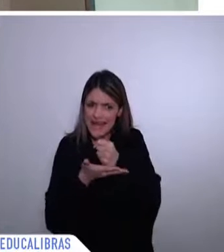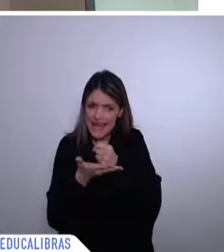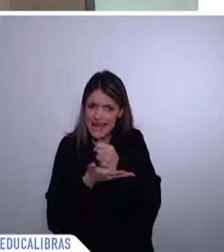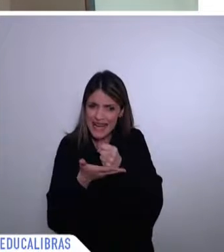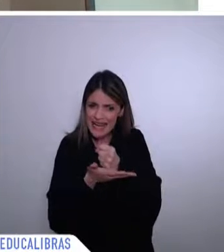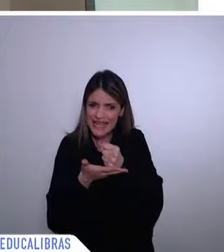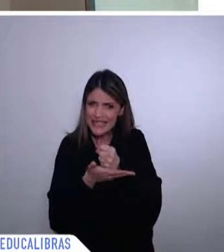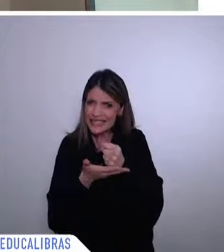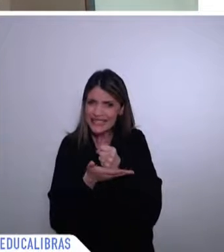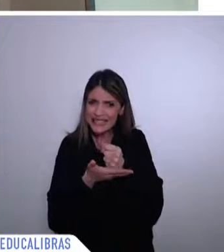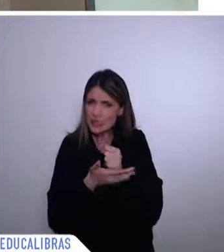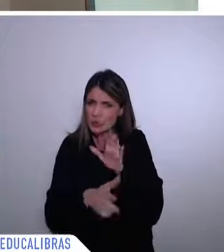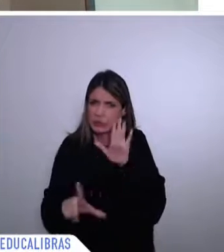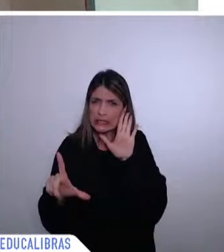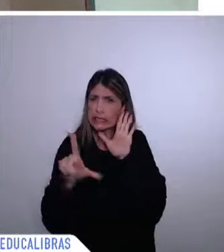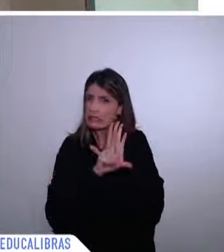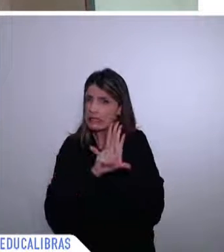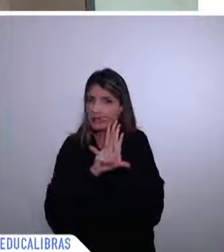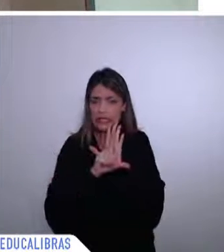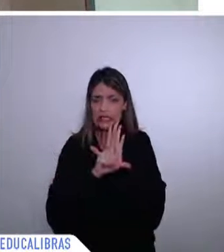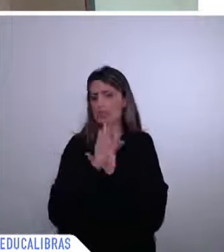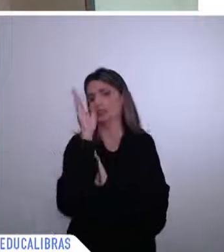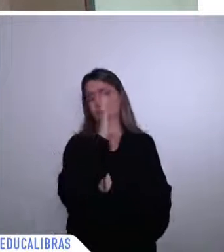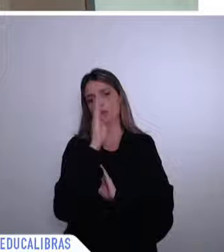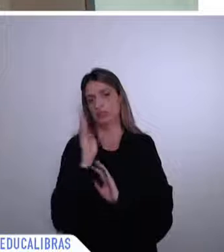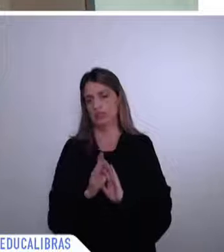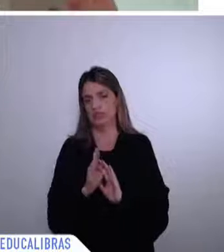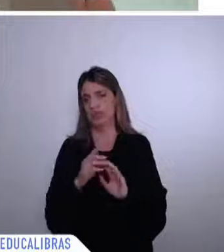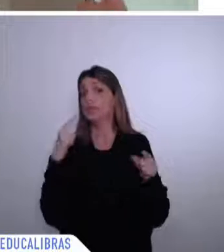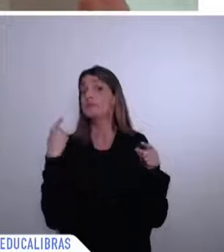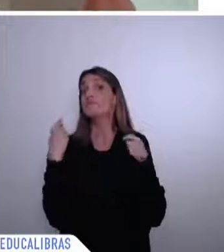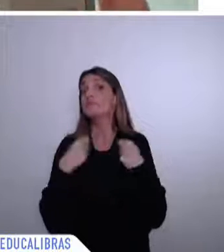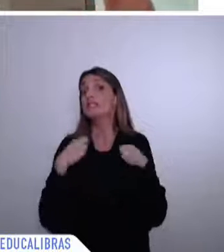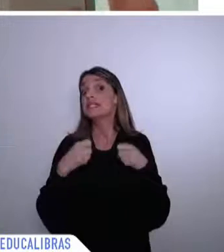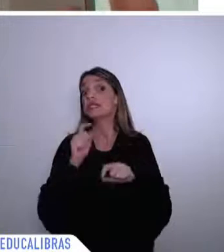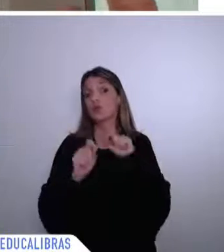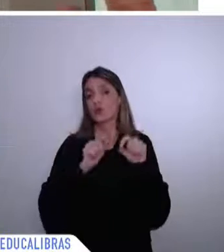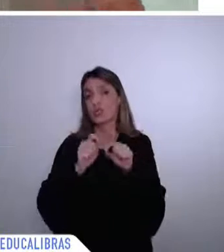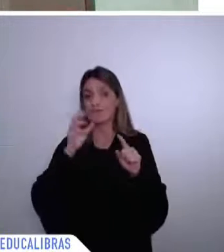of minimum universal protection in Brazil